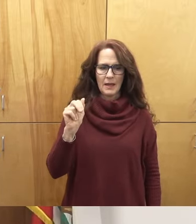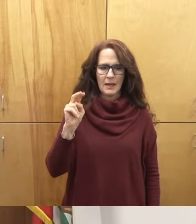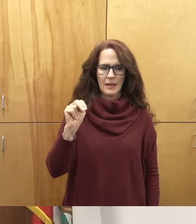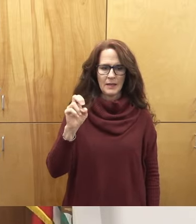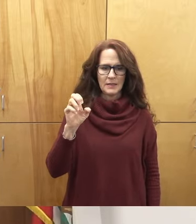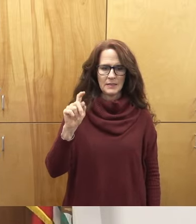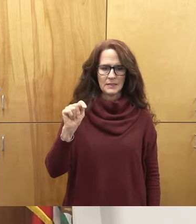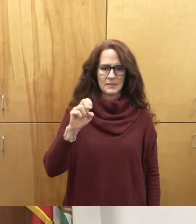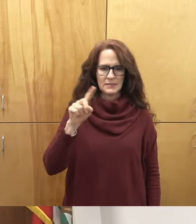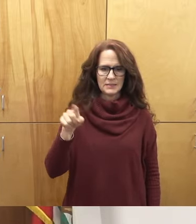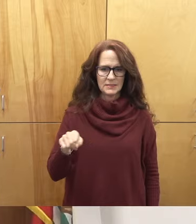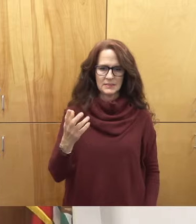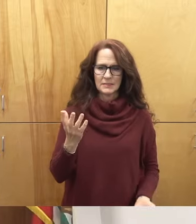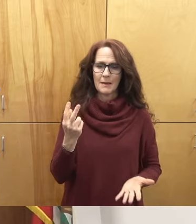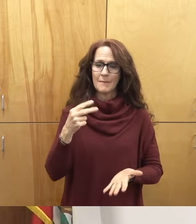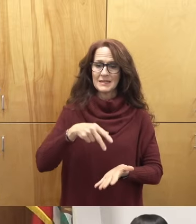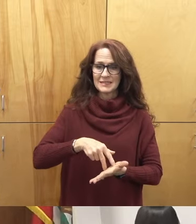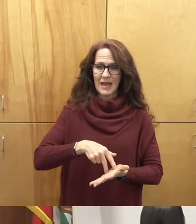everyone.